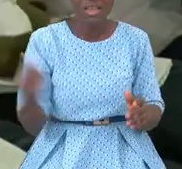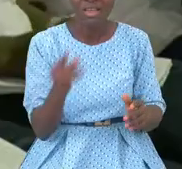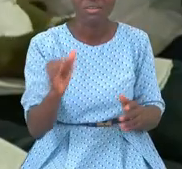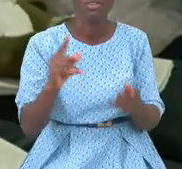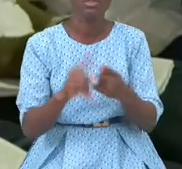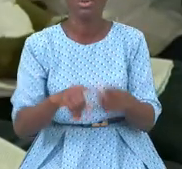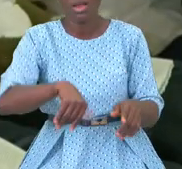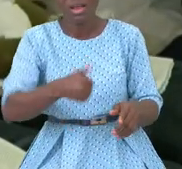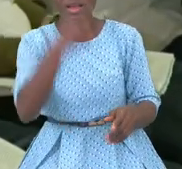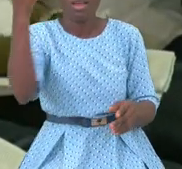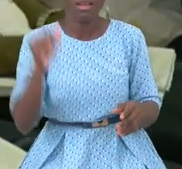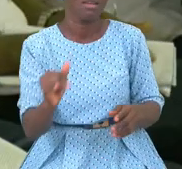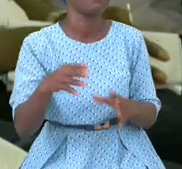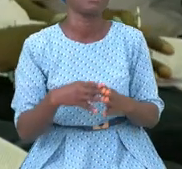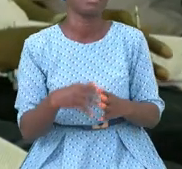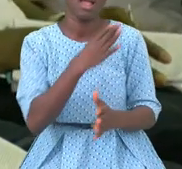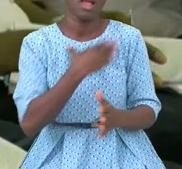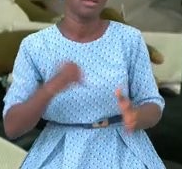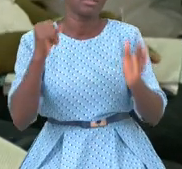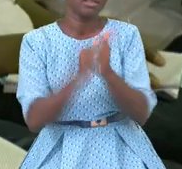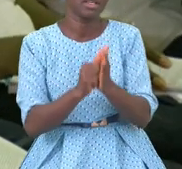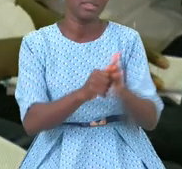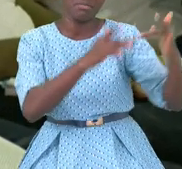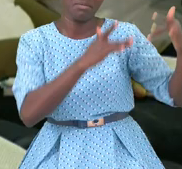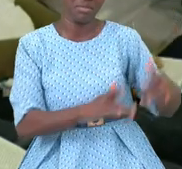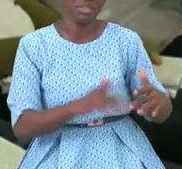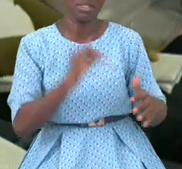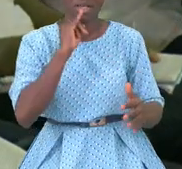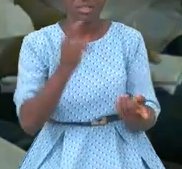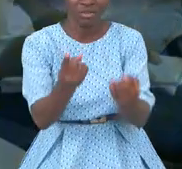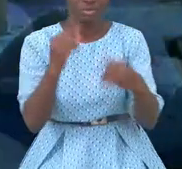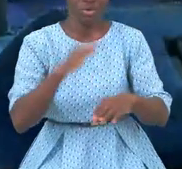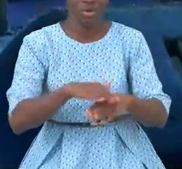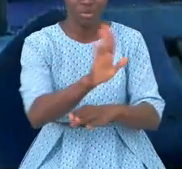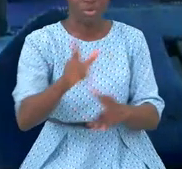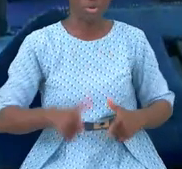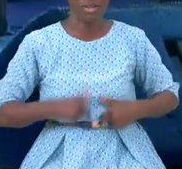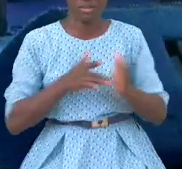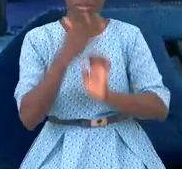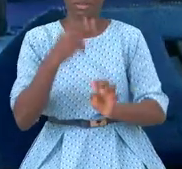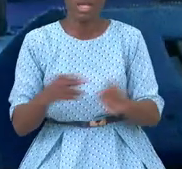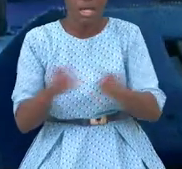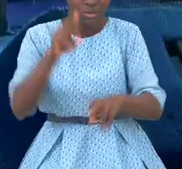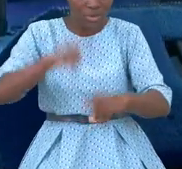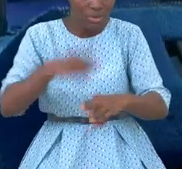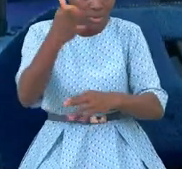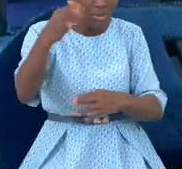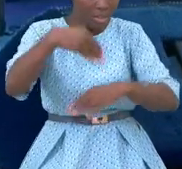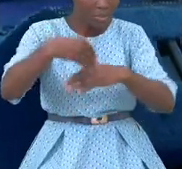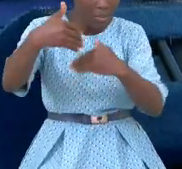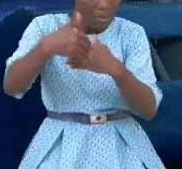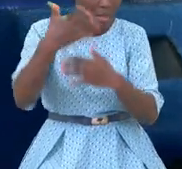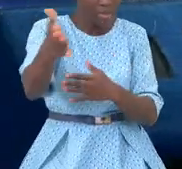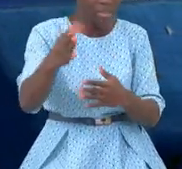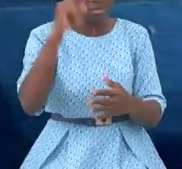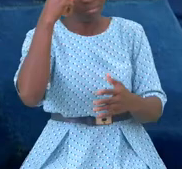life. If you sit back there and you say, I'm a church man, I'm a church woman. If you say,